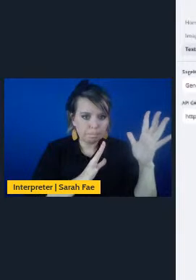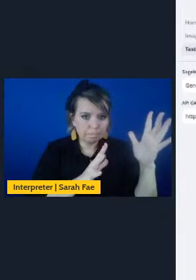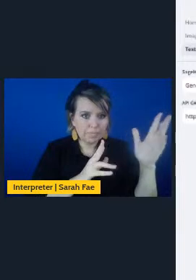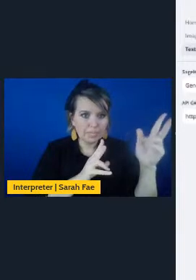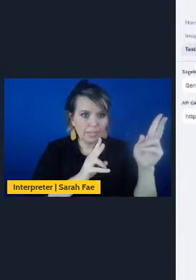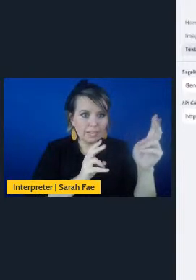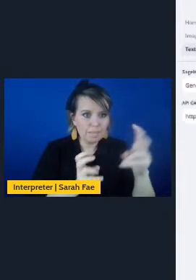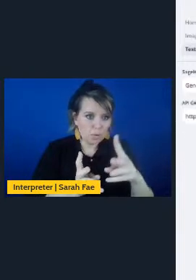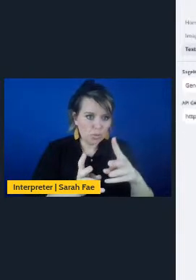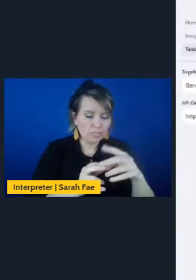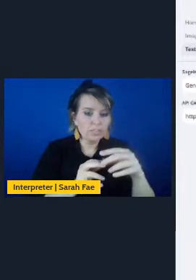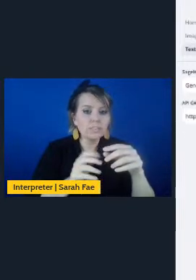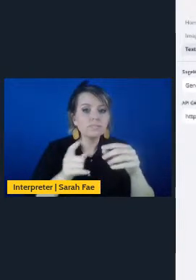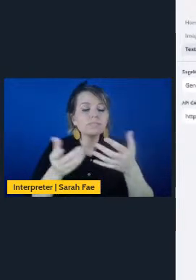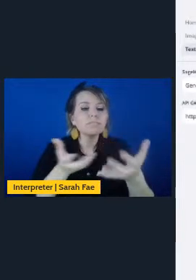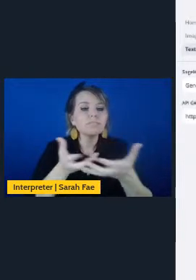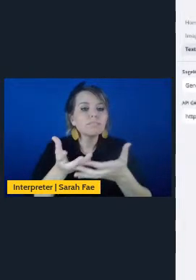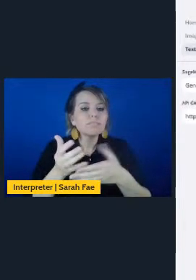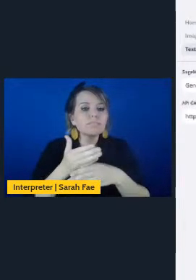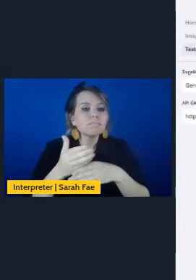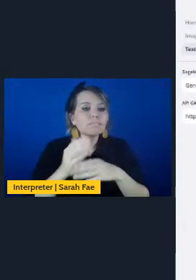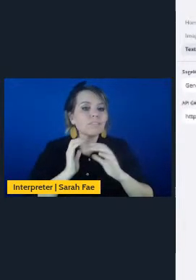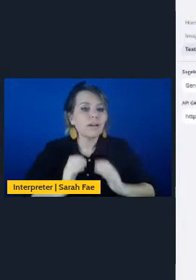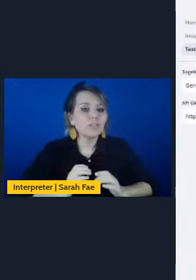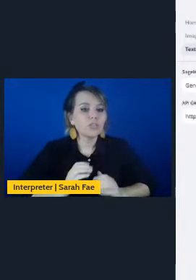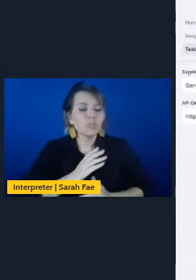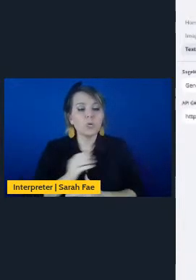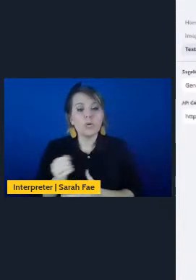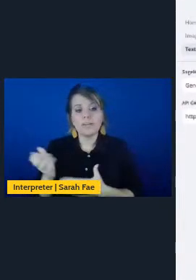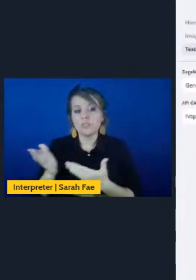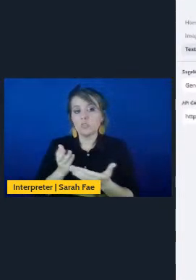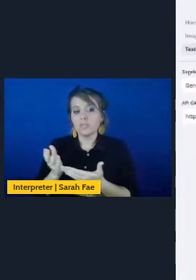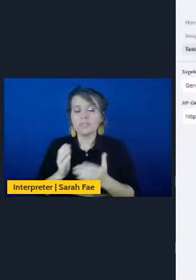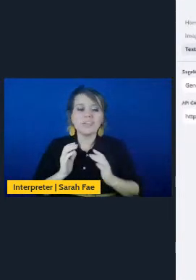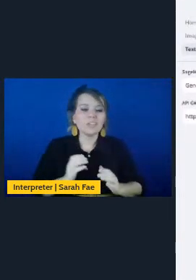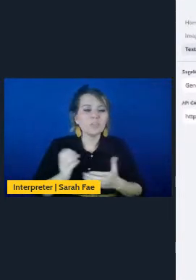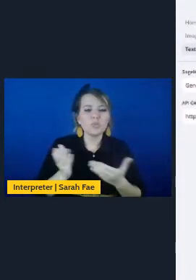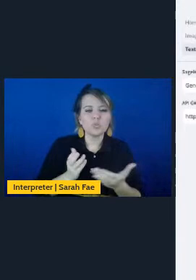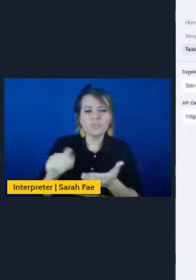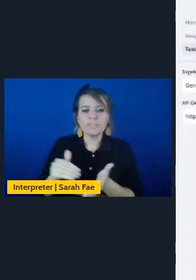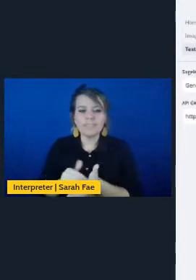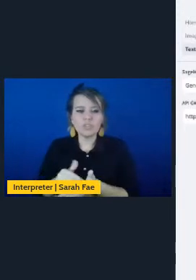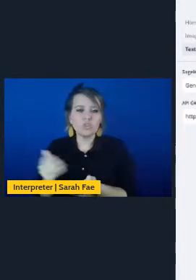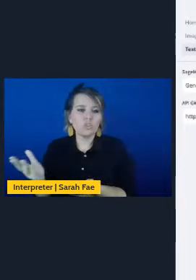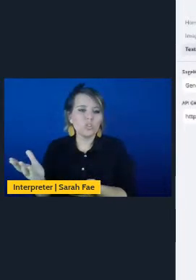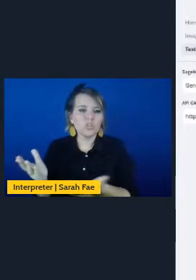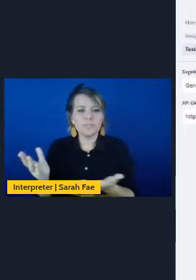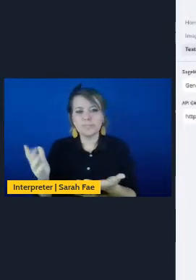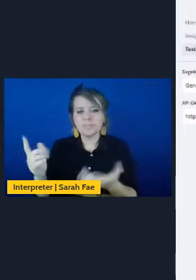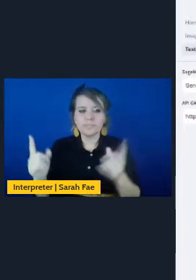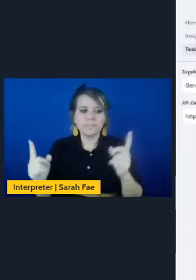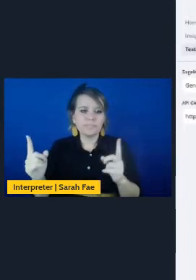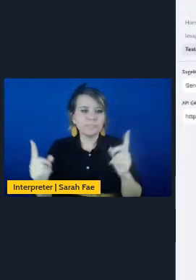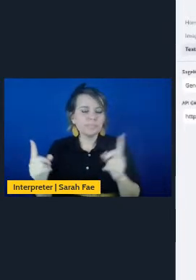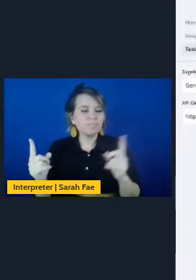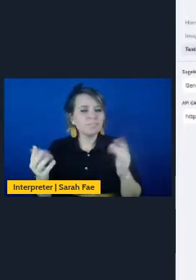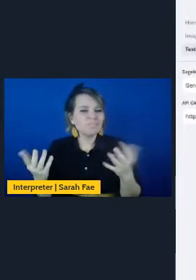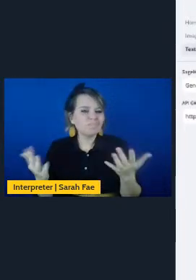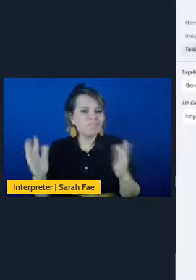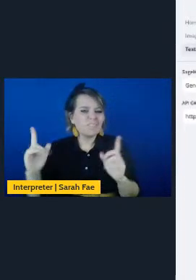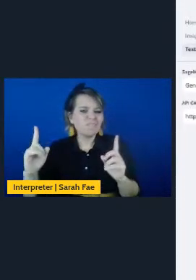interaction between a customer and a customer service center, contact center